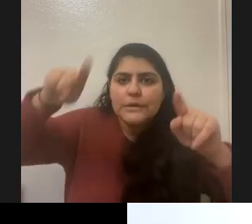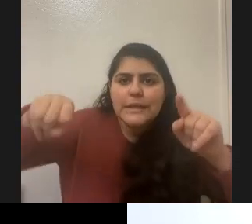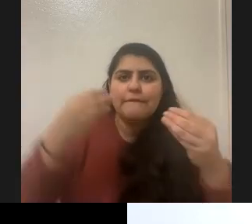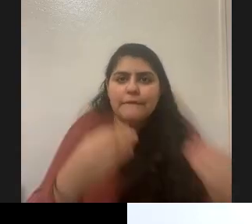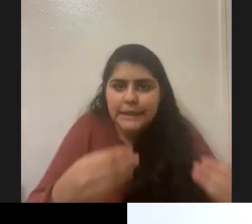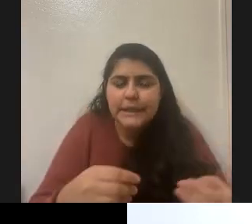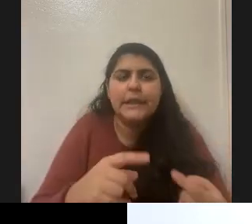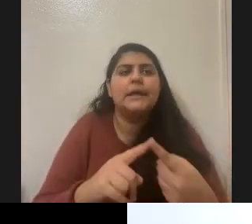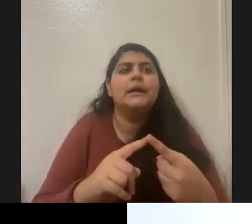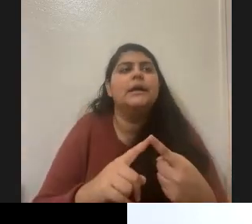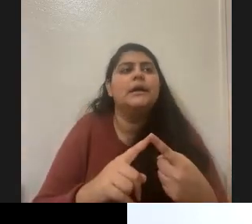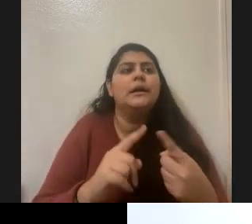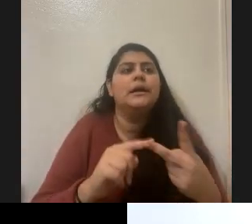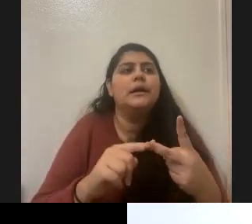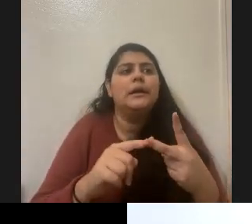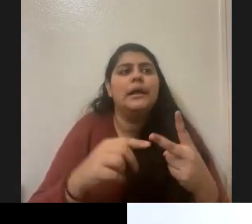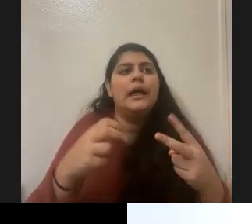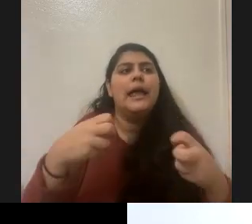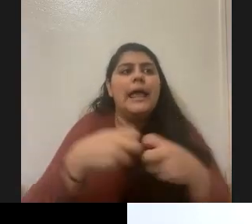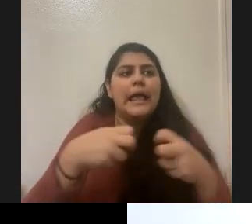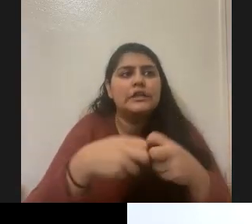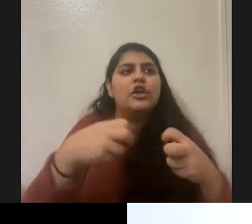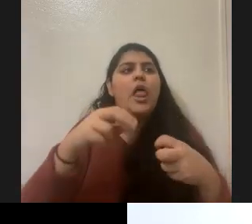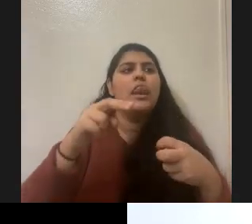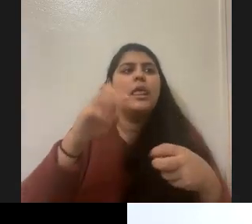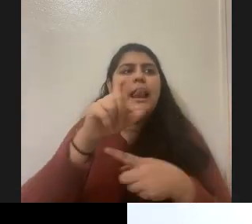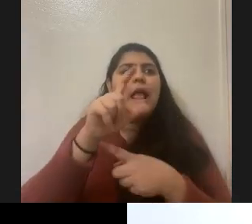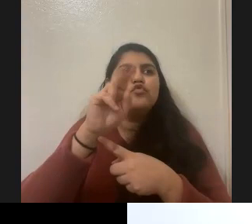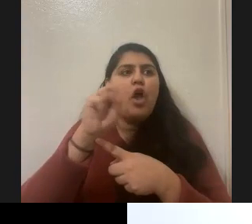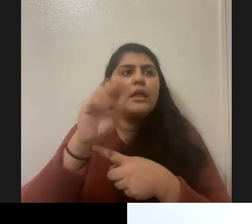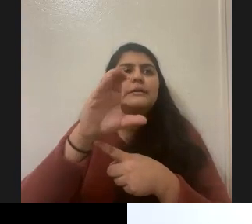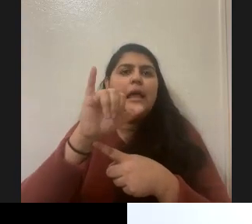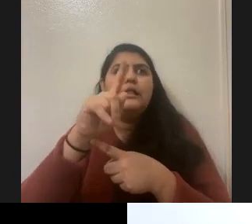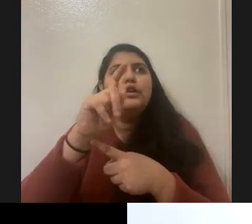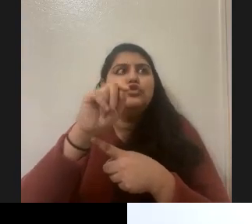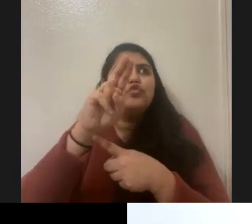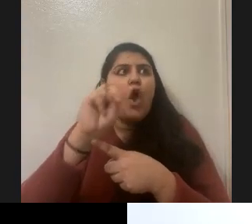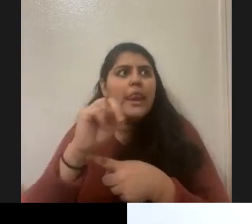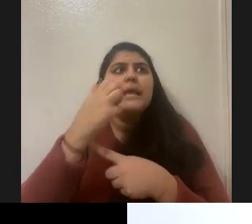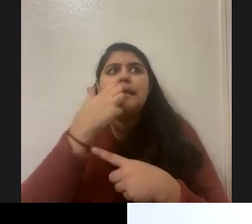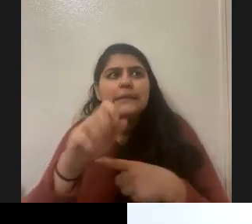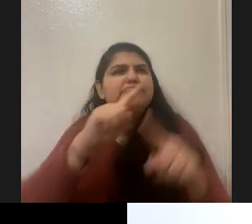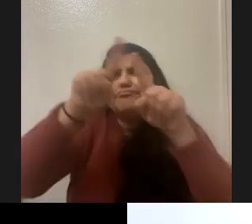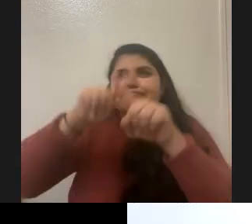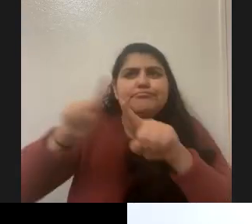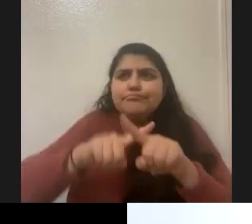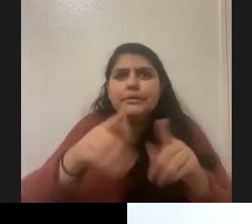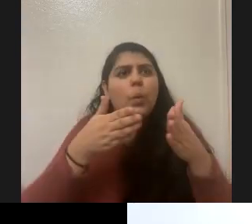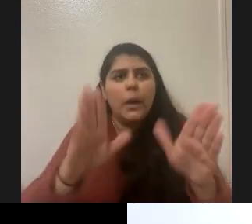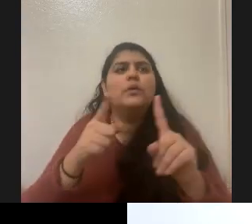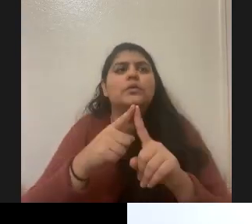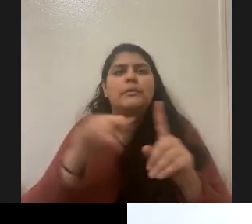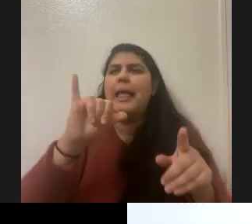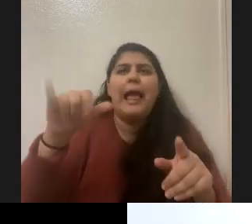to use electron cyclotron heating, I believe. So these are just all different techniques. Think about like lasers